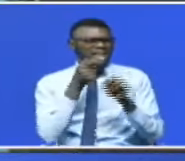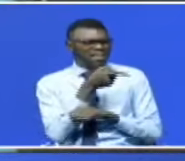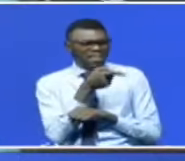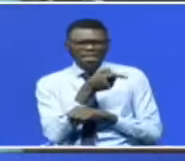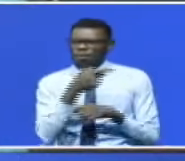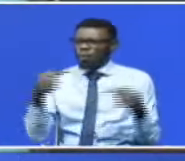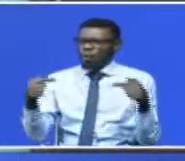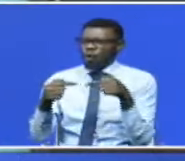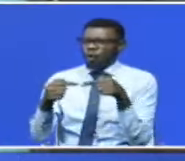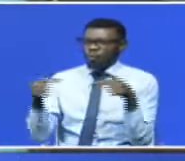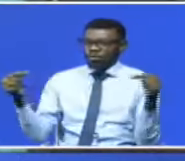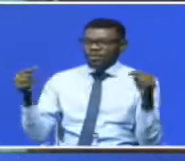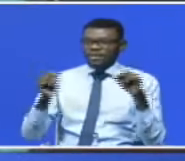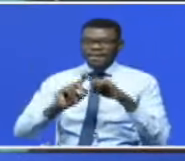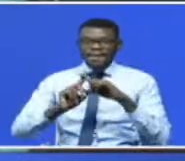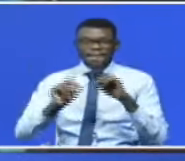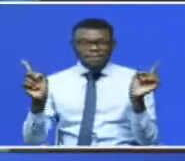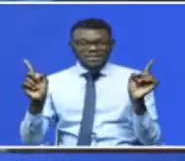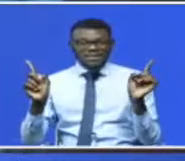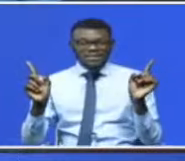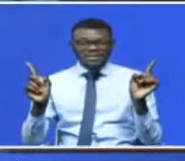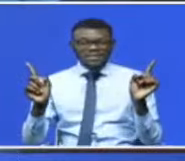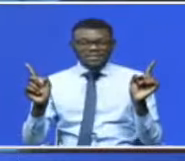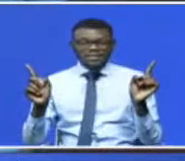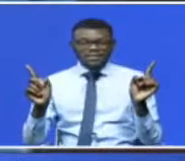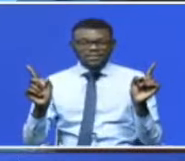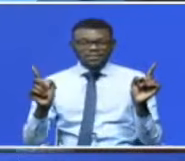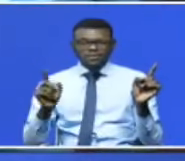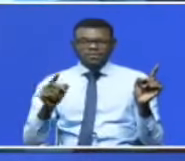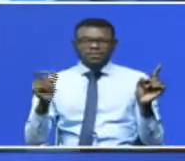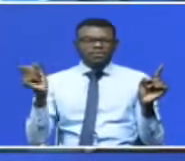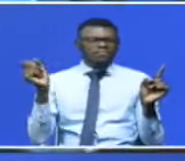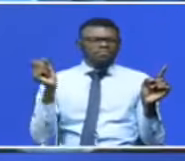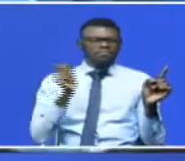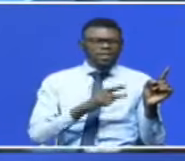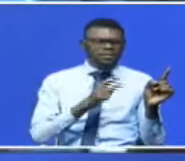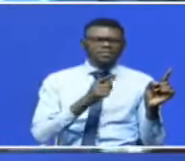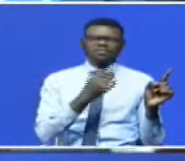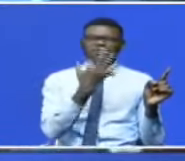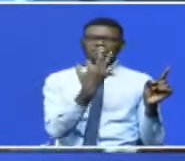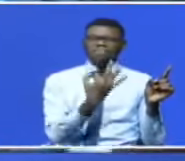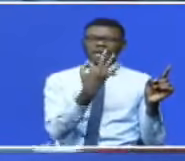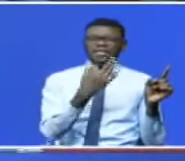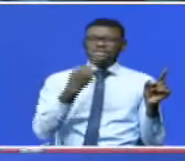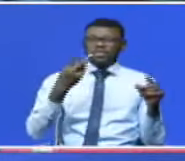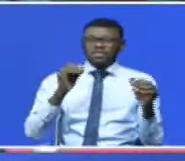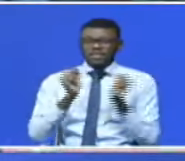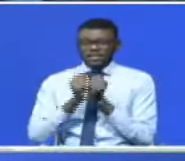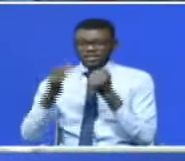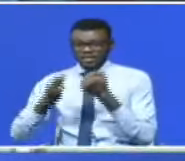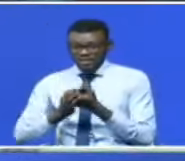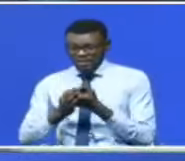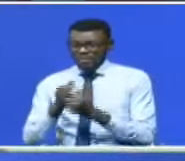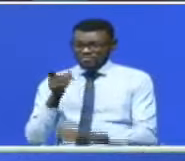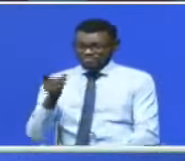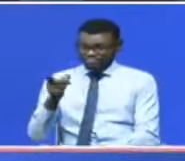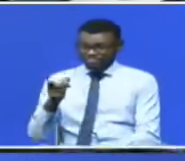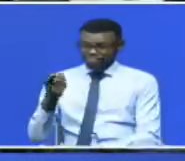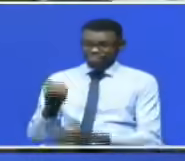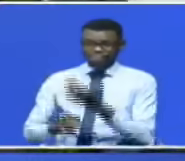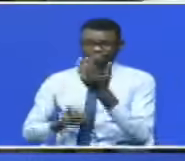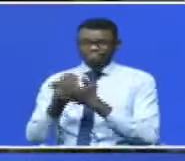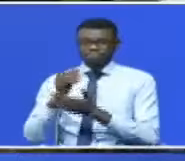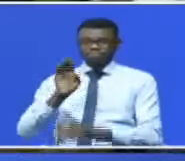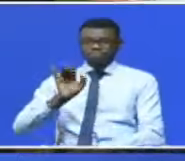criticized. But the man whose actions on March 2018 ultimately gave birth to the Building Bridges